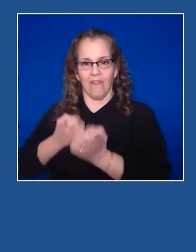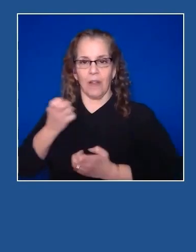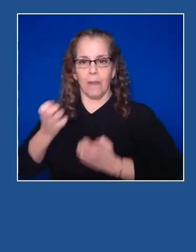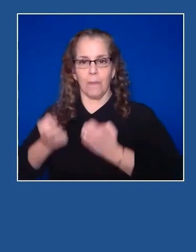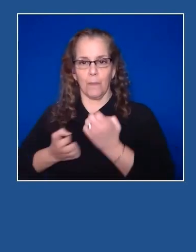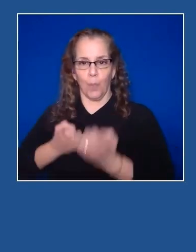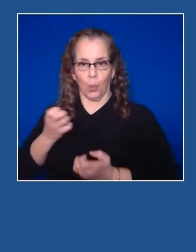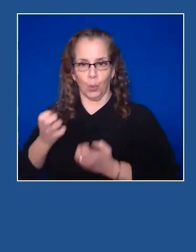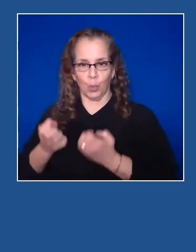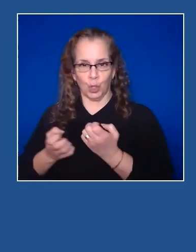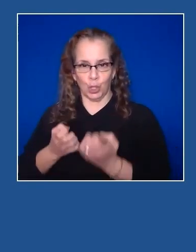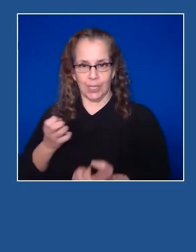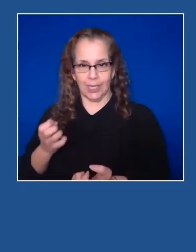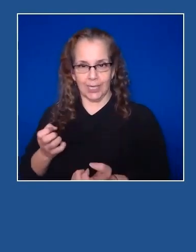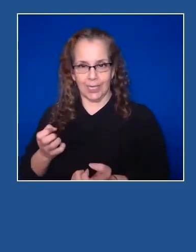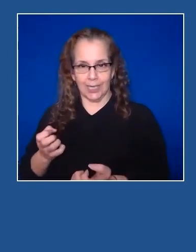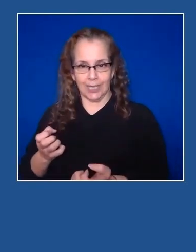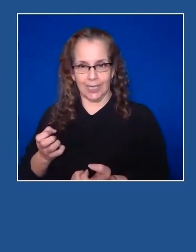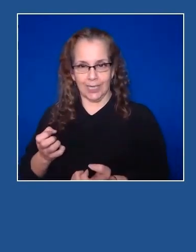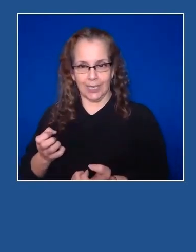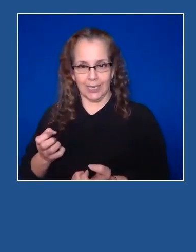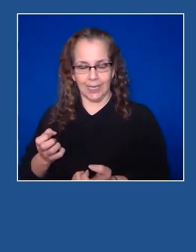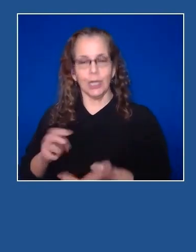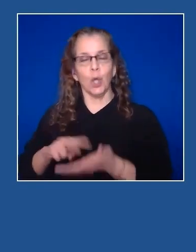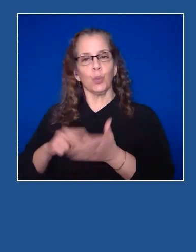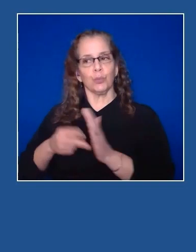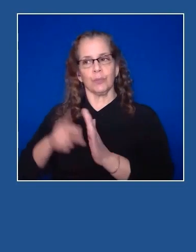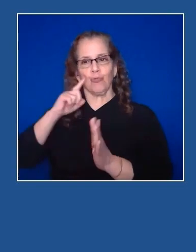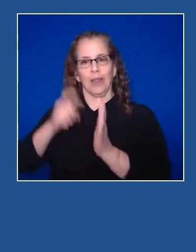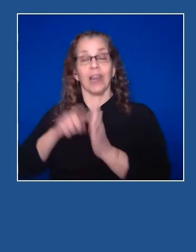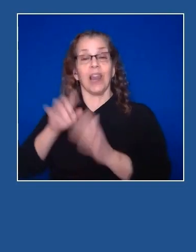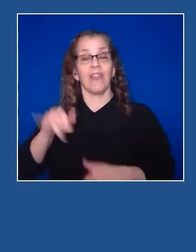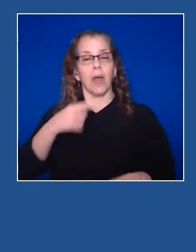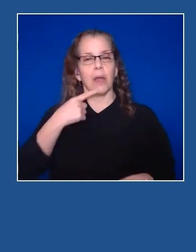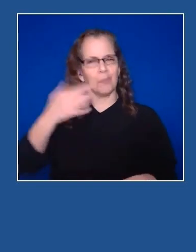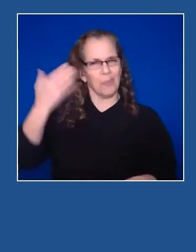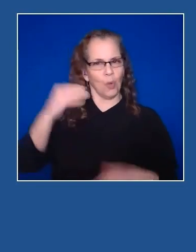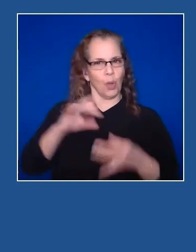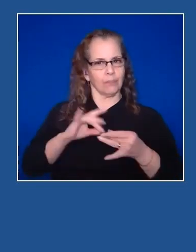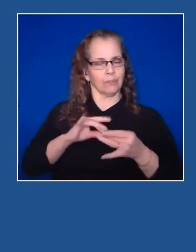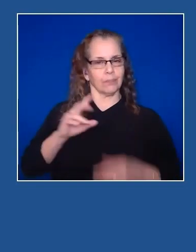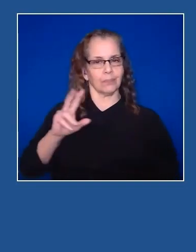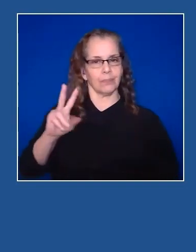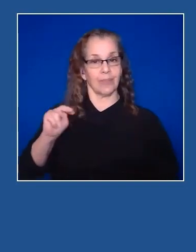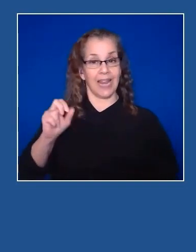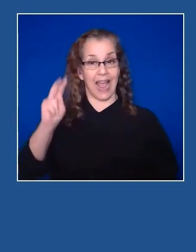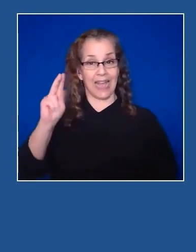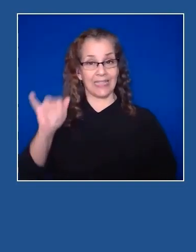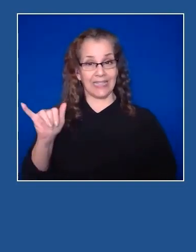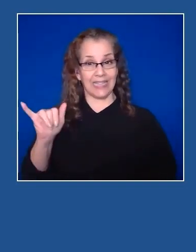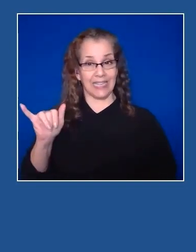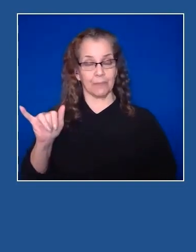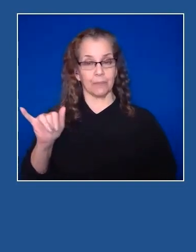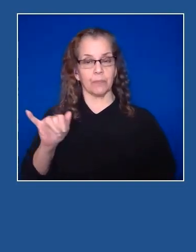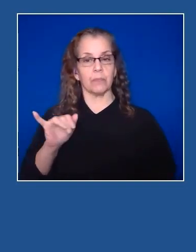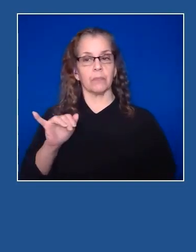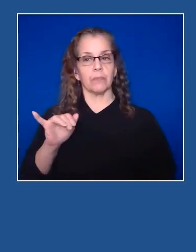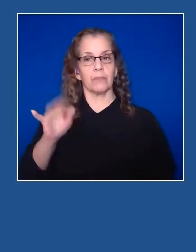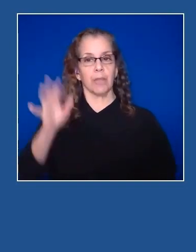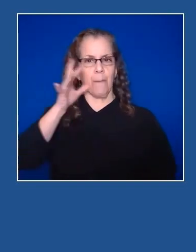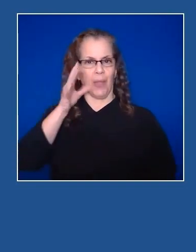not to invalidate. This is what Nancy was talking about. Nancy was talking about working on